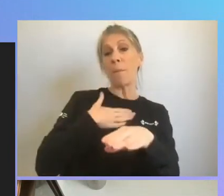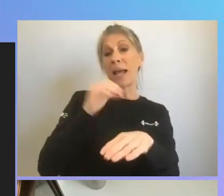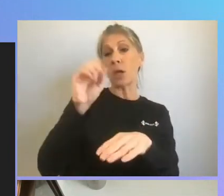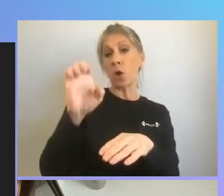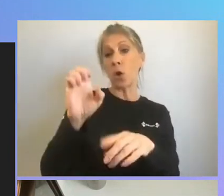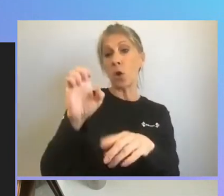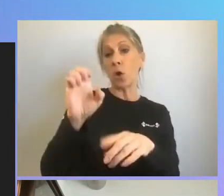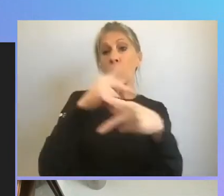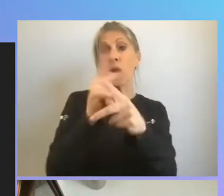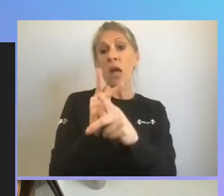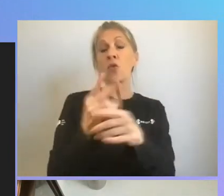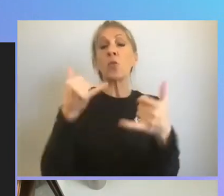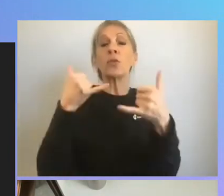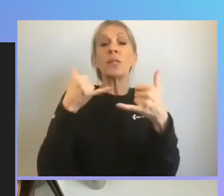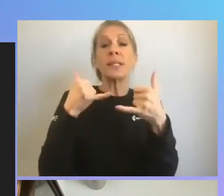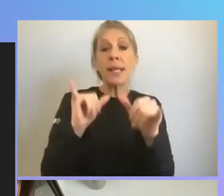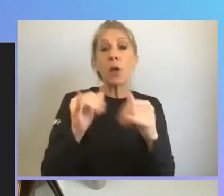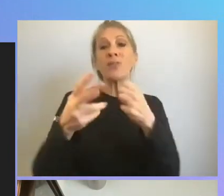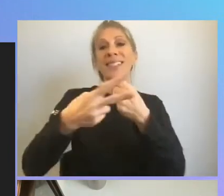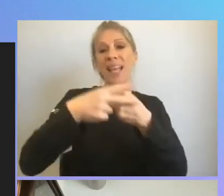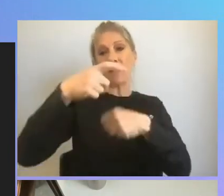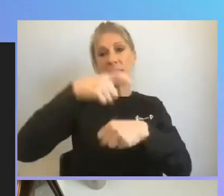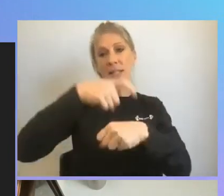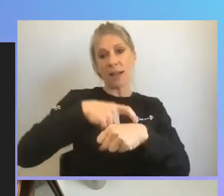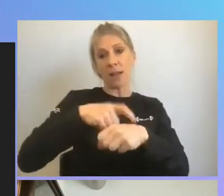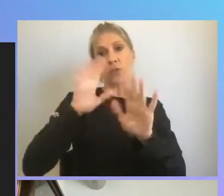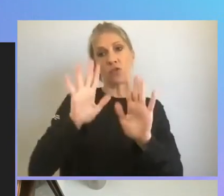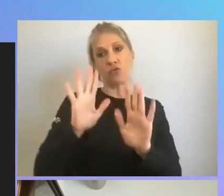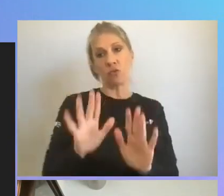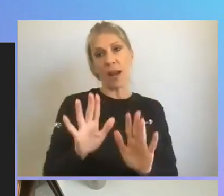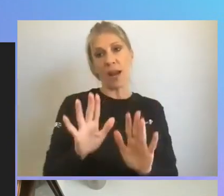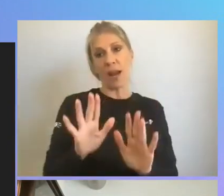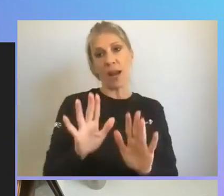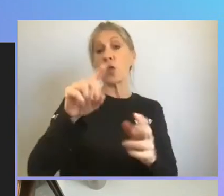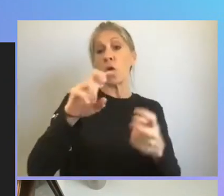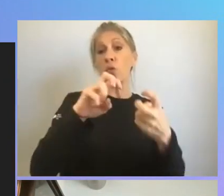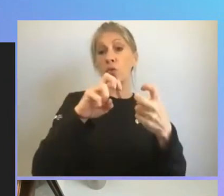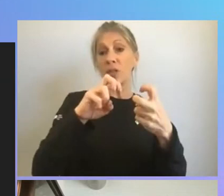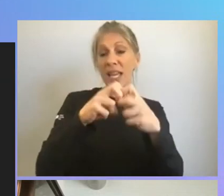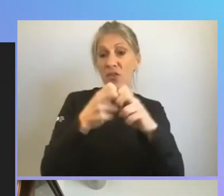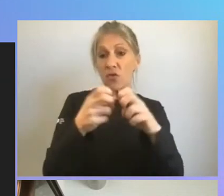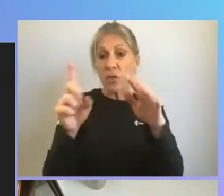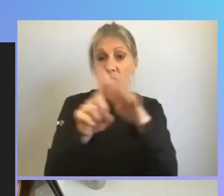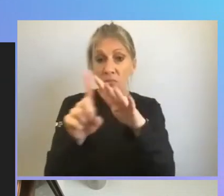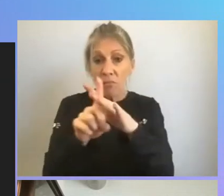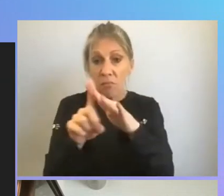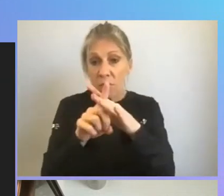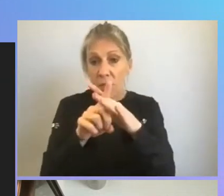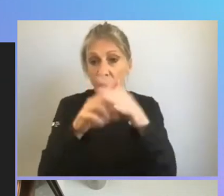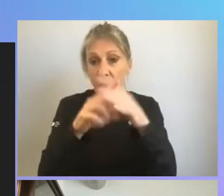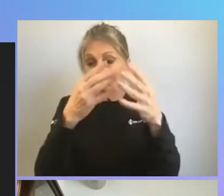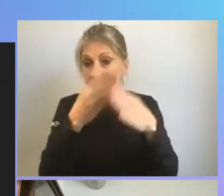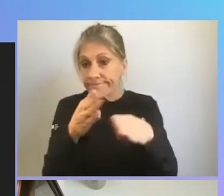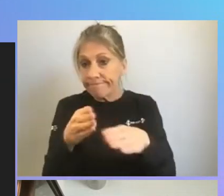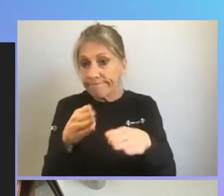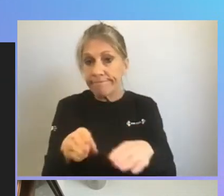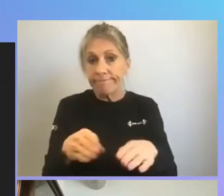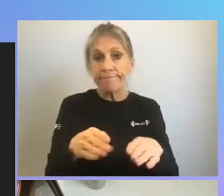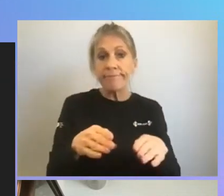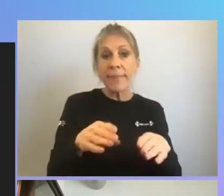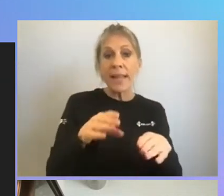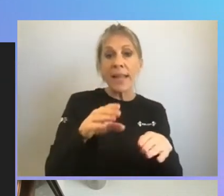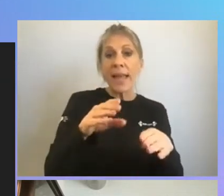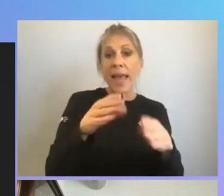still sitting pretty. We're still saving some time, which is great. These issues that were found are broken down into a few categories. We have elements must